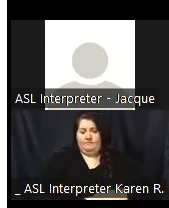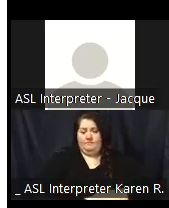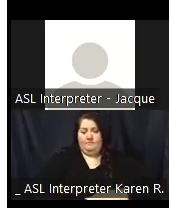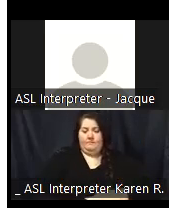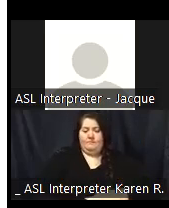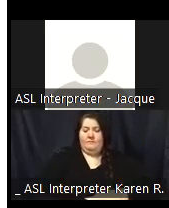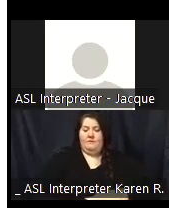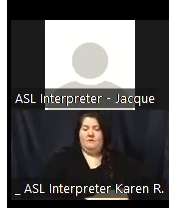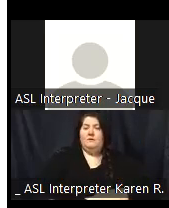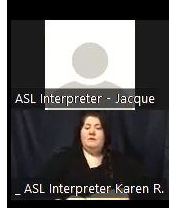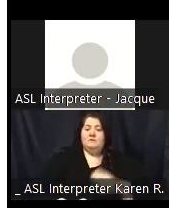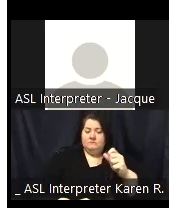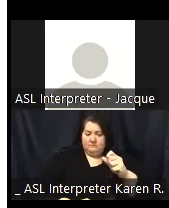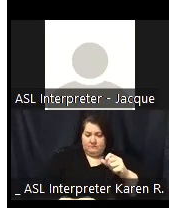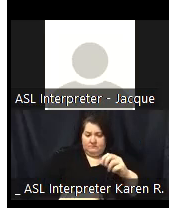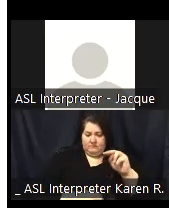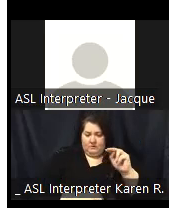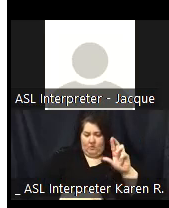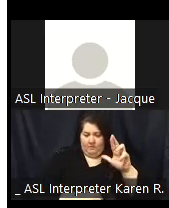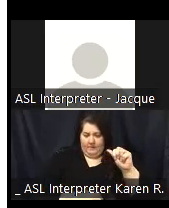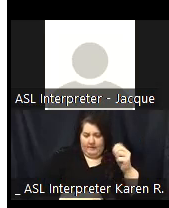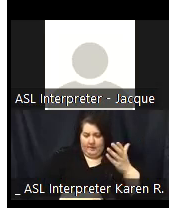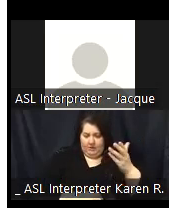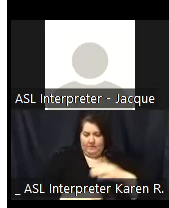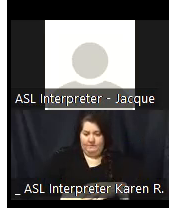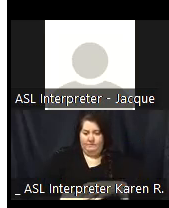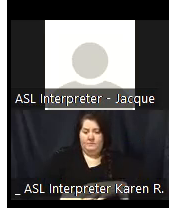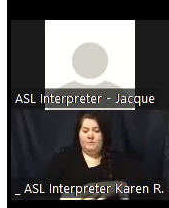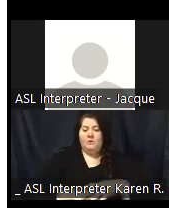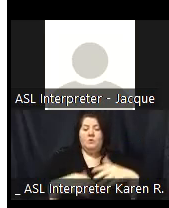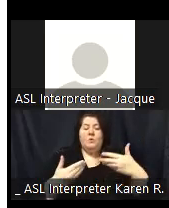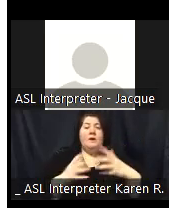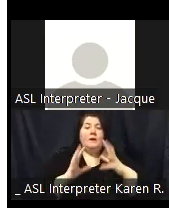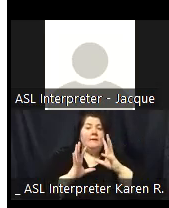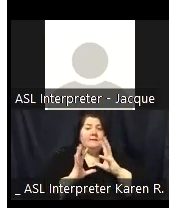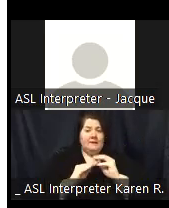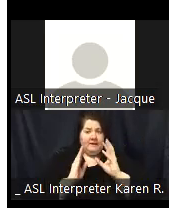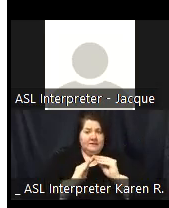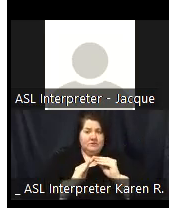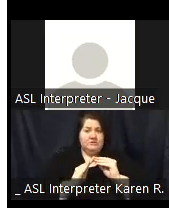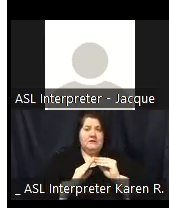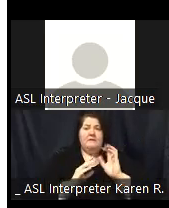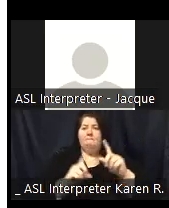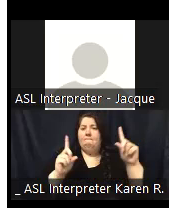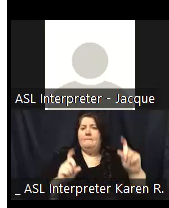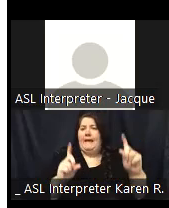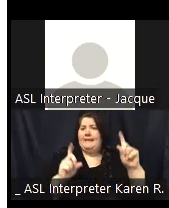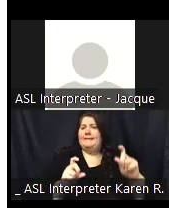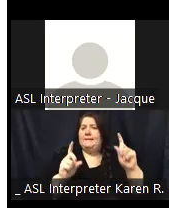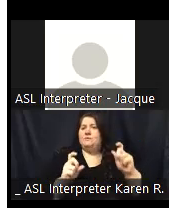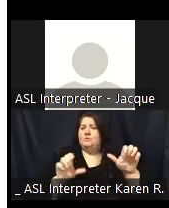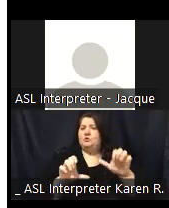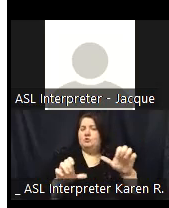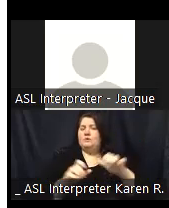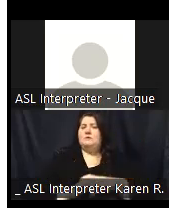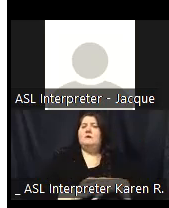Yeah, this is Norma again. So the welcome sessions, that is a pilot that we'll be doing. So we'll be doing a